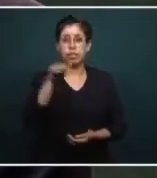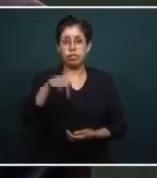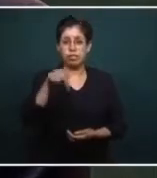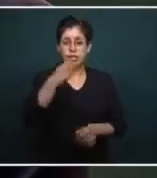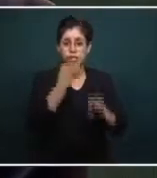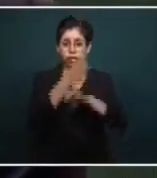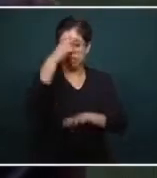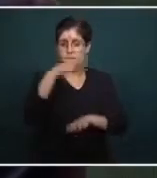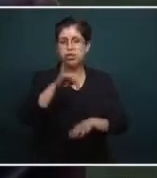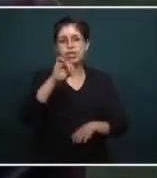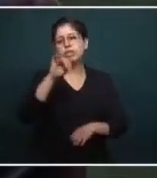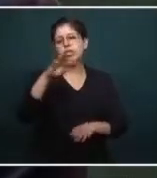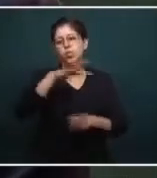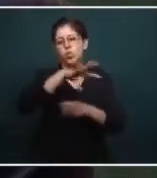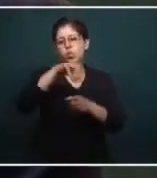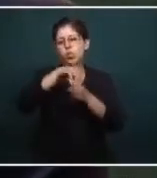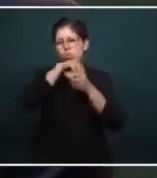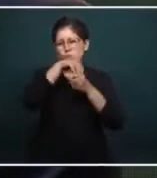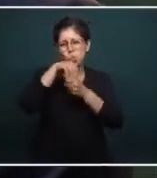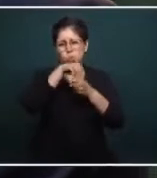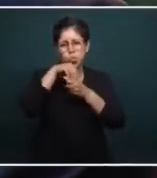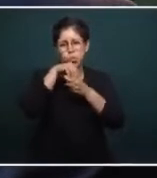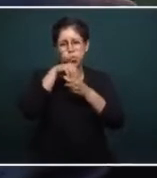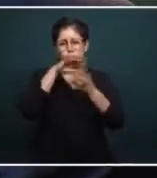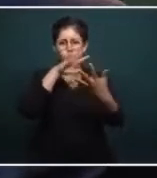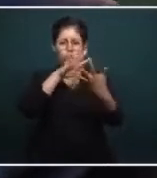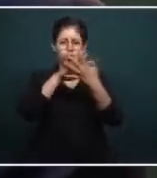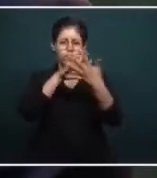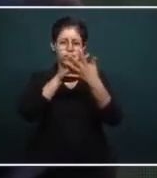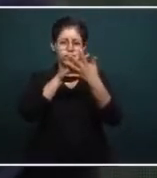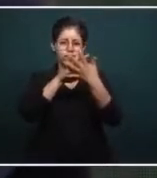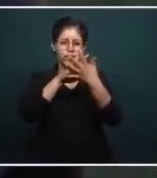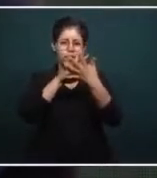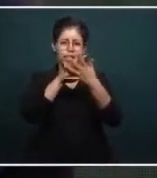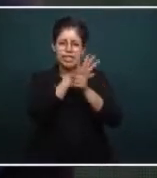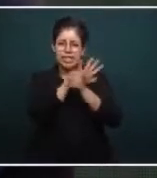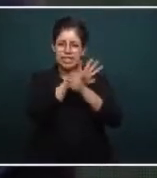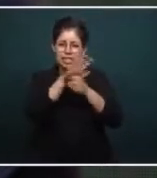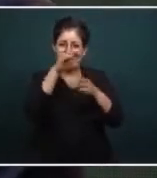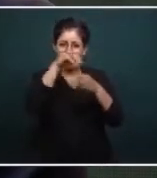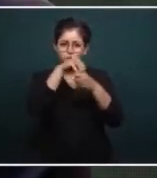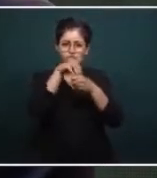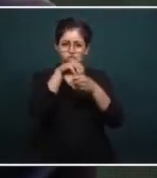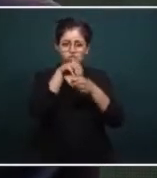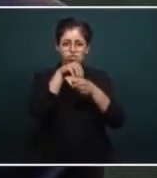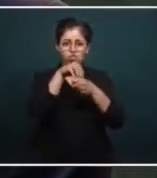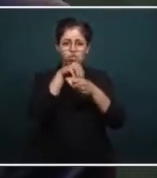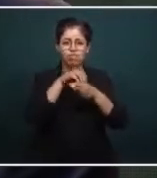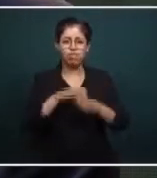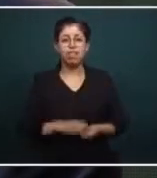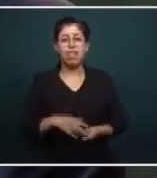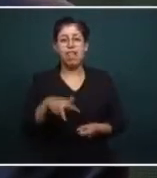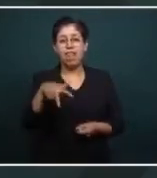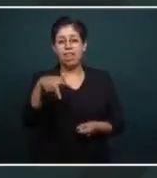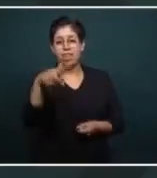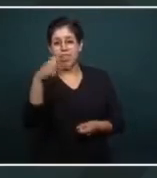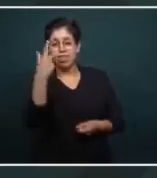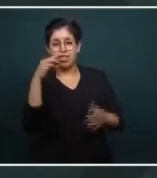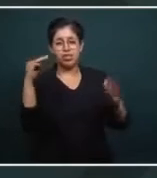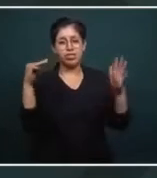sobrepoblación, There is an tienen overpopulation, capacidad en and las cárceles they have capacity in the para jails 13,000 for